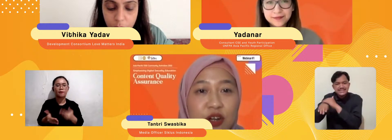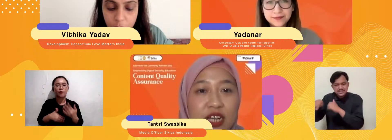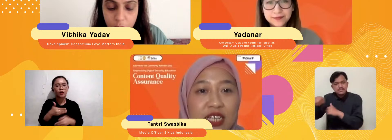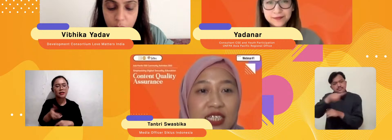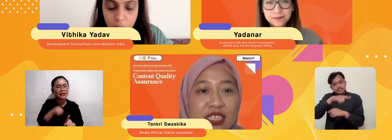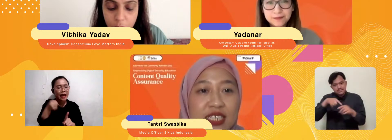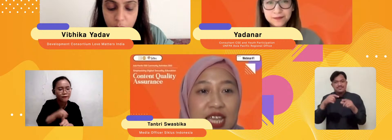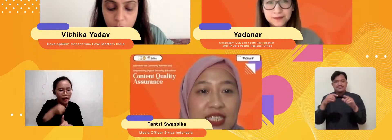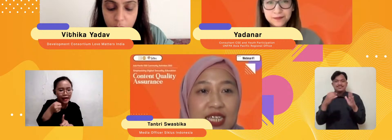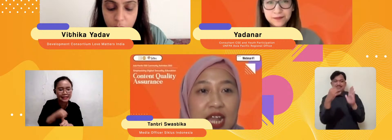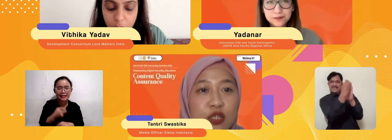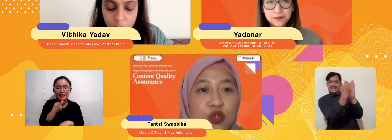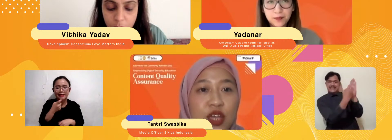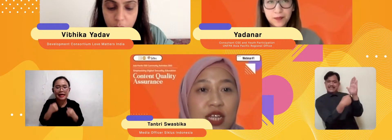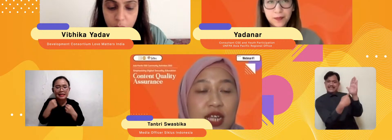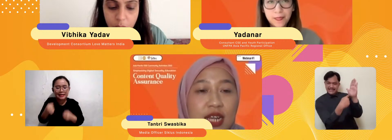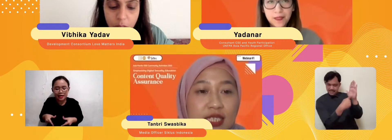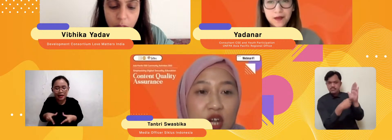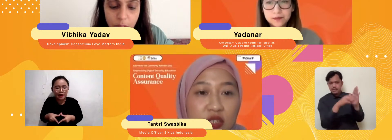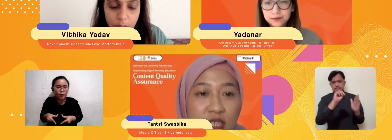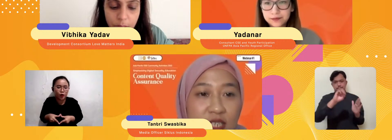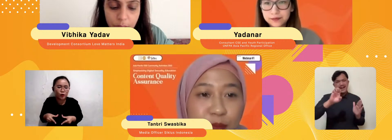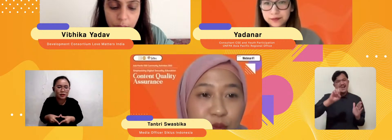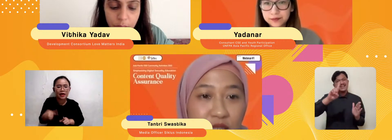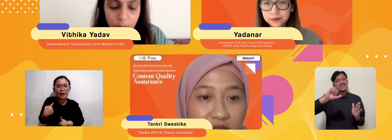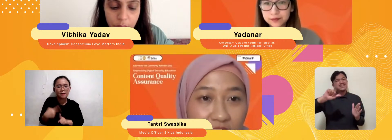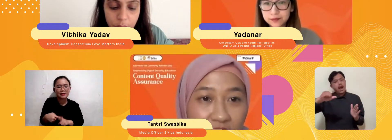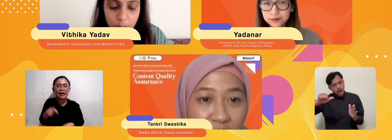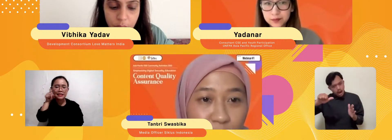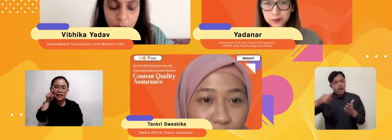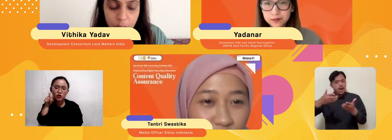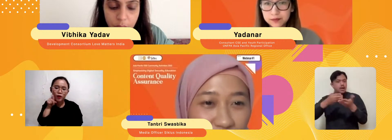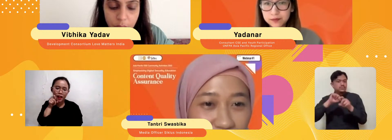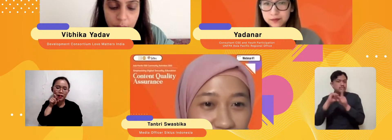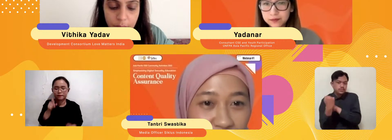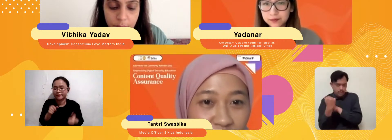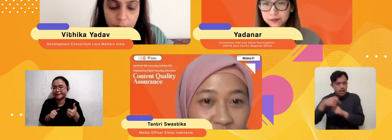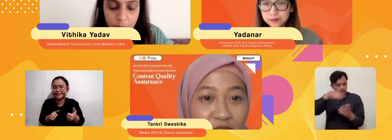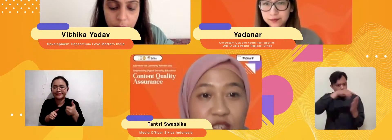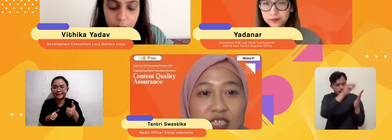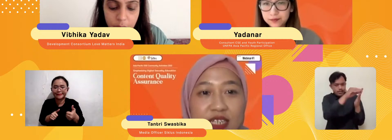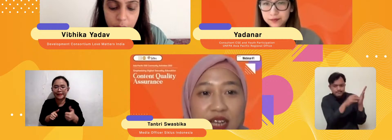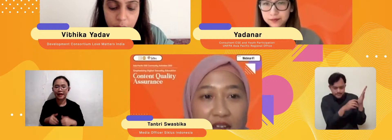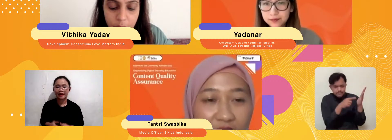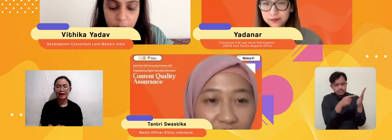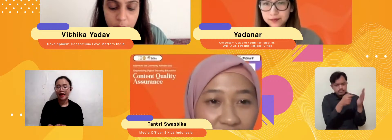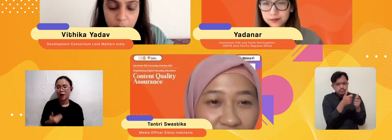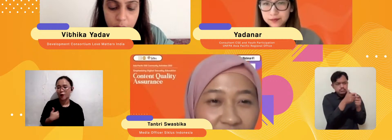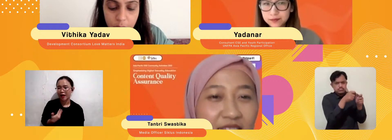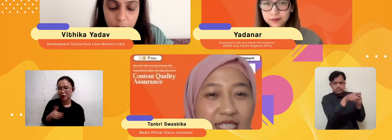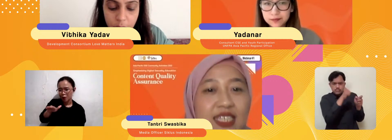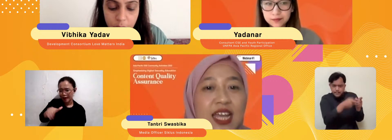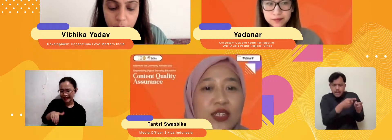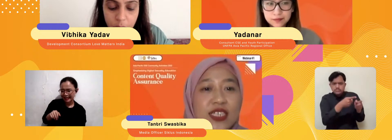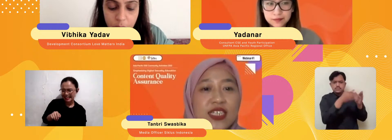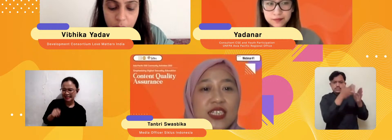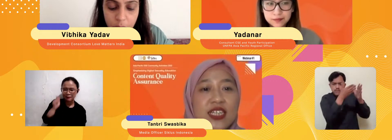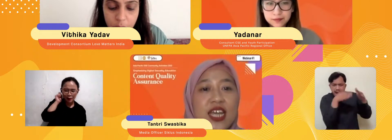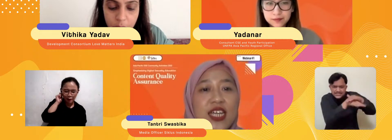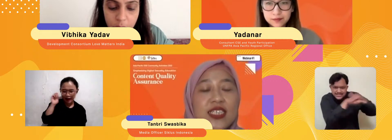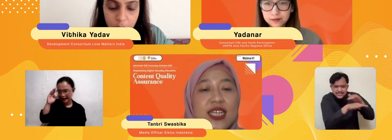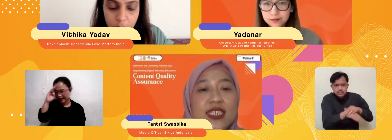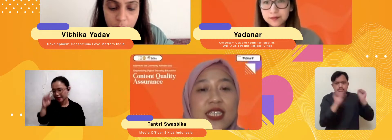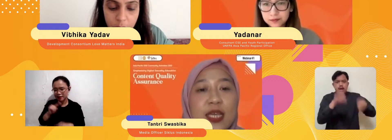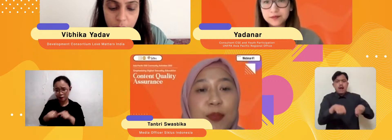references for the DSE. And also Yadana has already put her I think an interesting